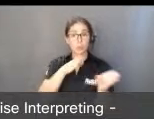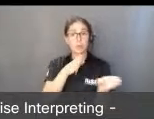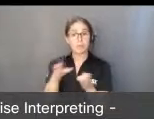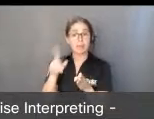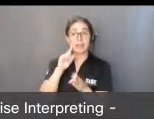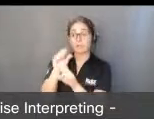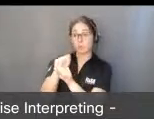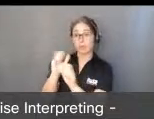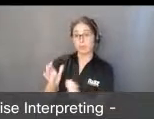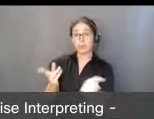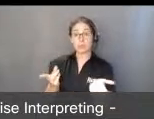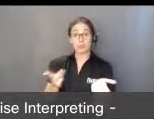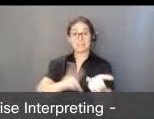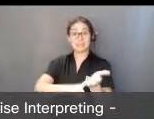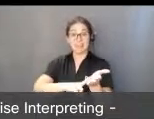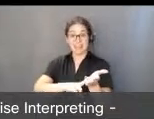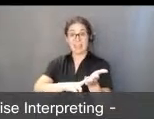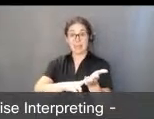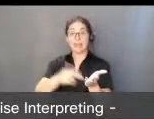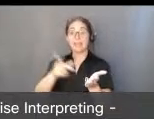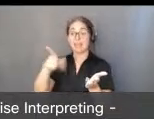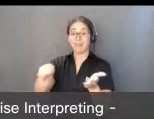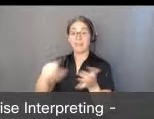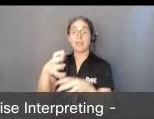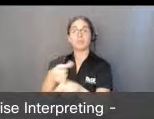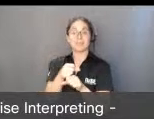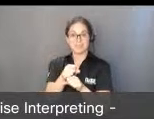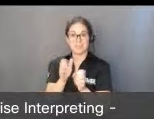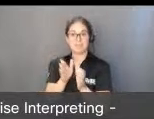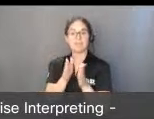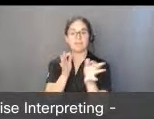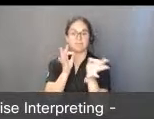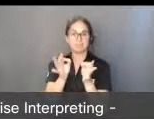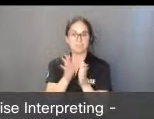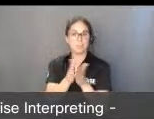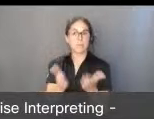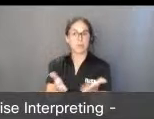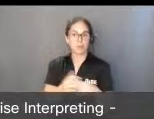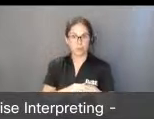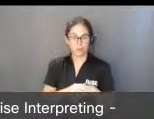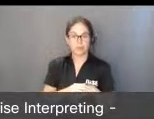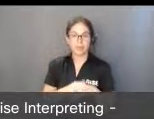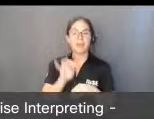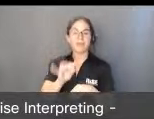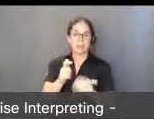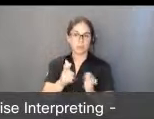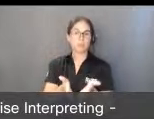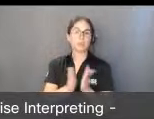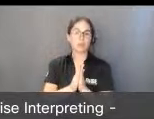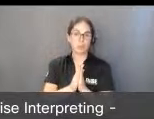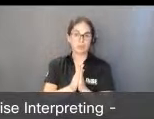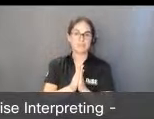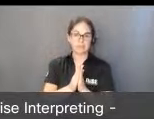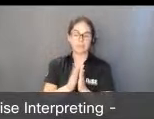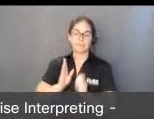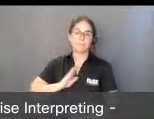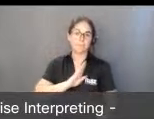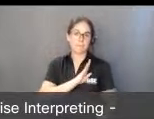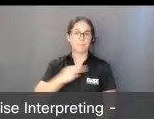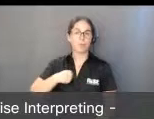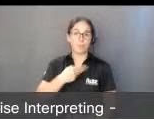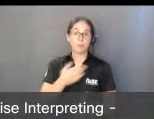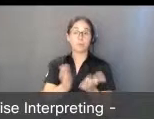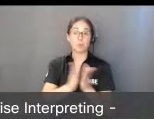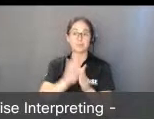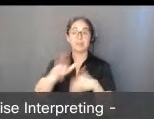know who received a copy of it as requested by board members last board meeting.